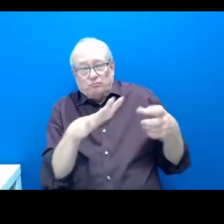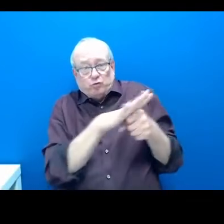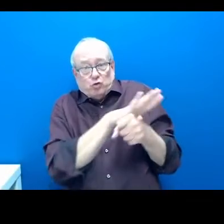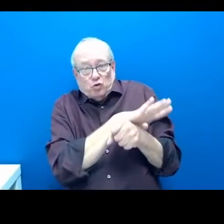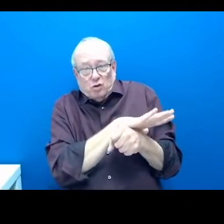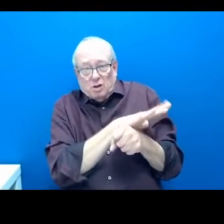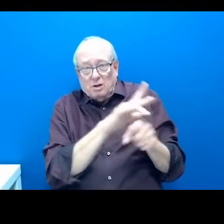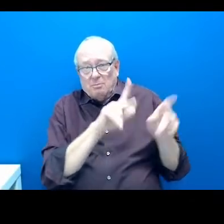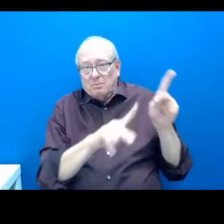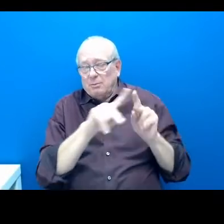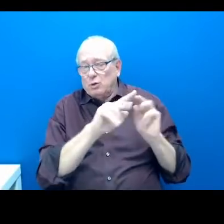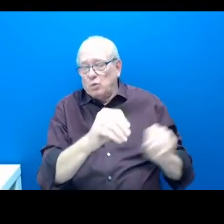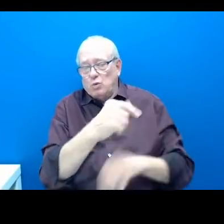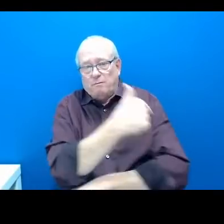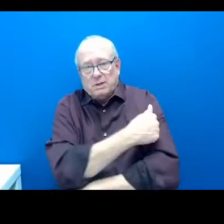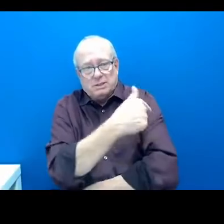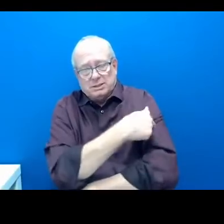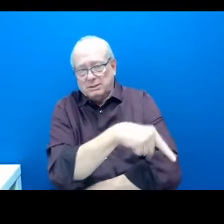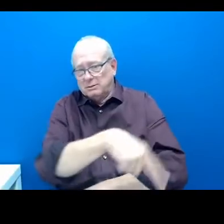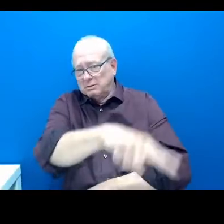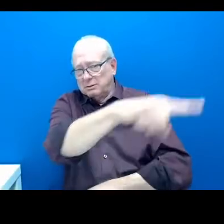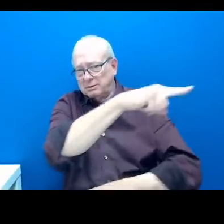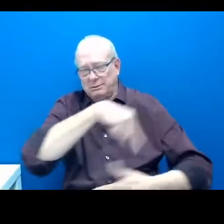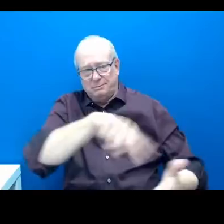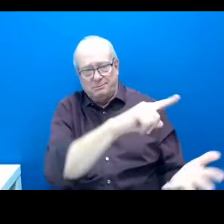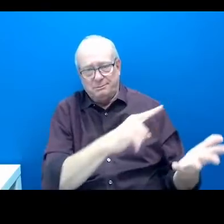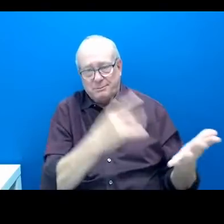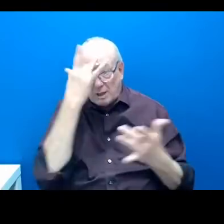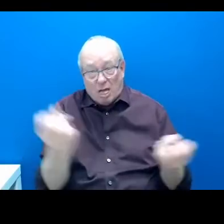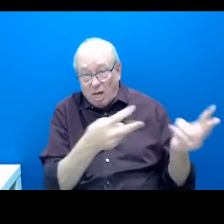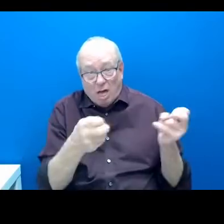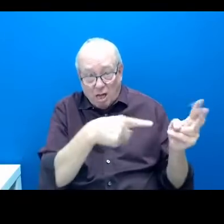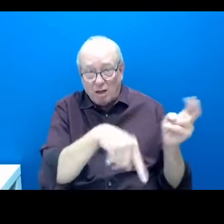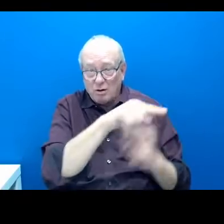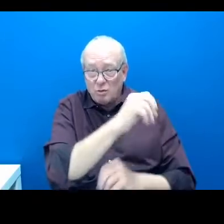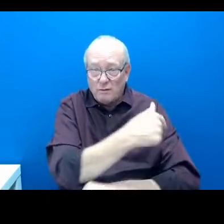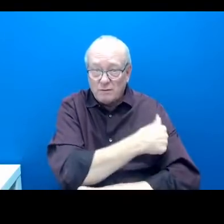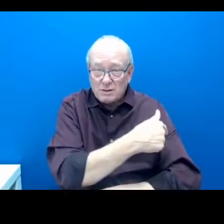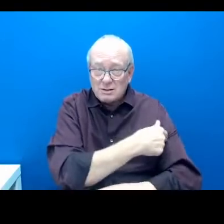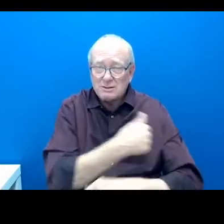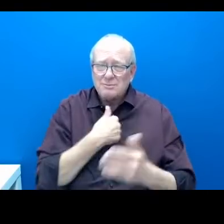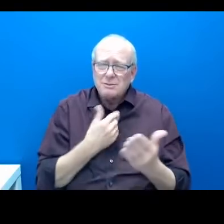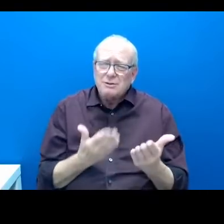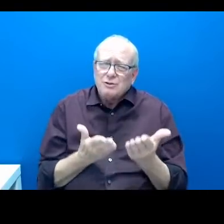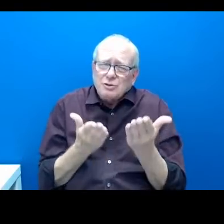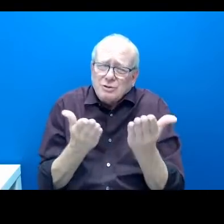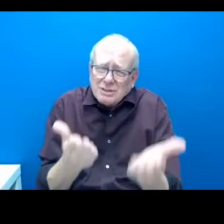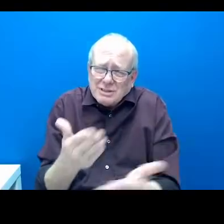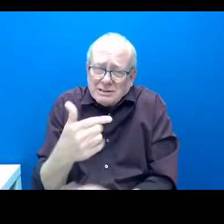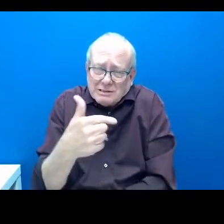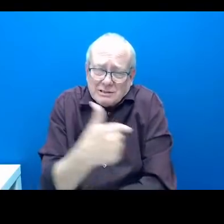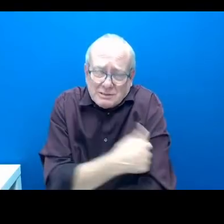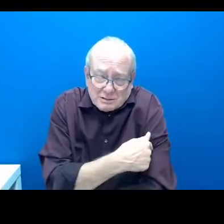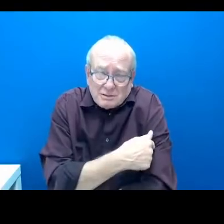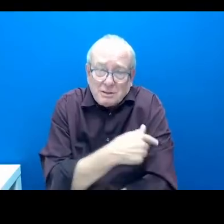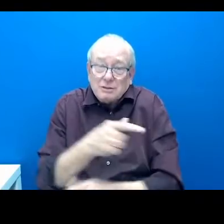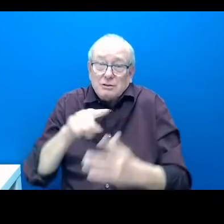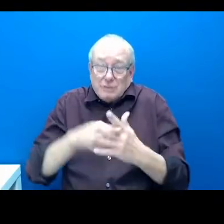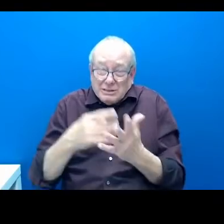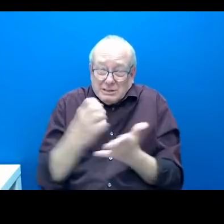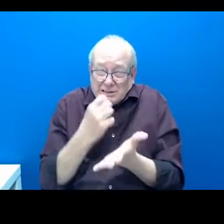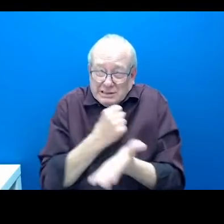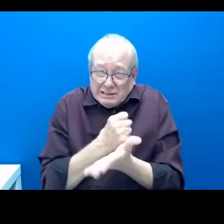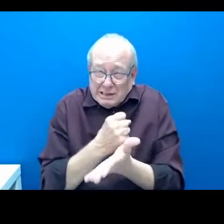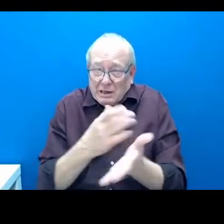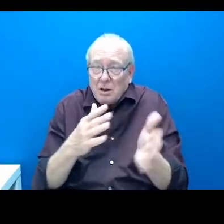vaccinated when it was suggested, and we had kept looking after our population